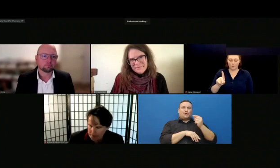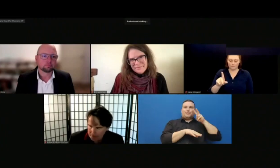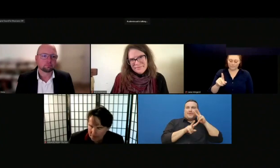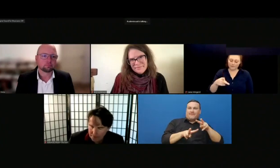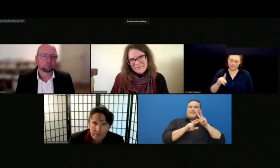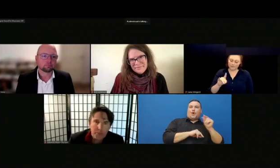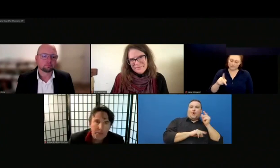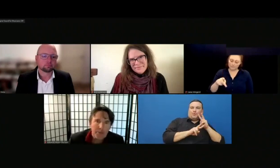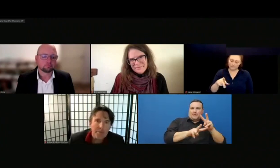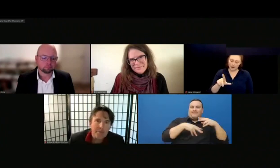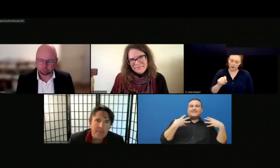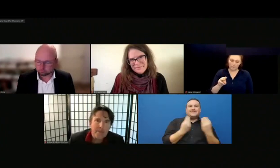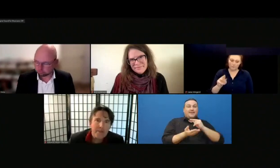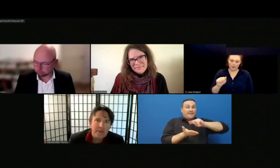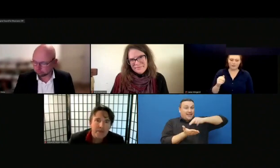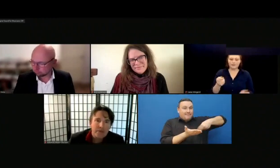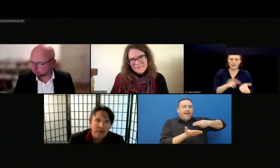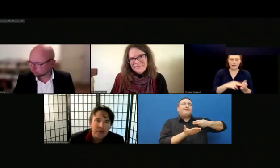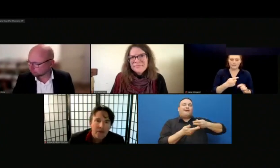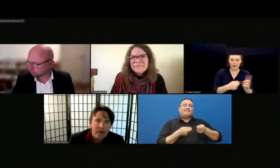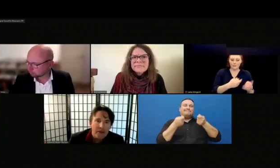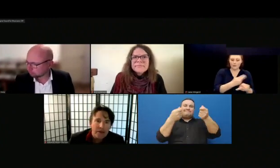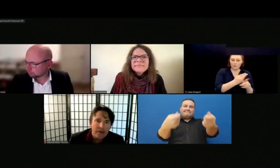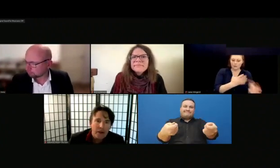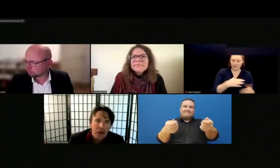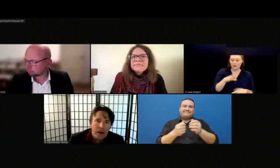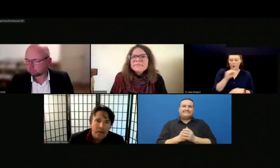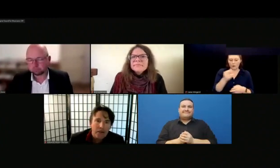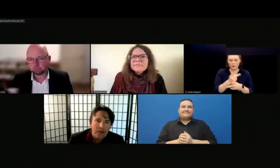thesis supervisor and course supervisor.